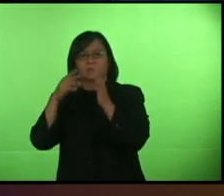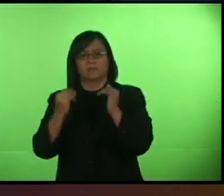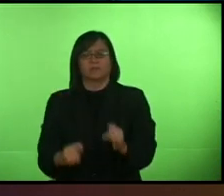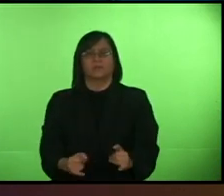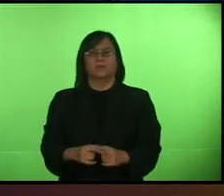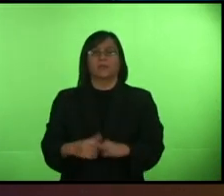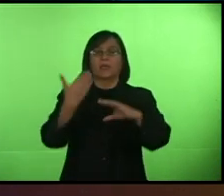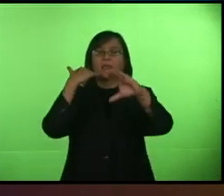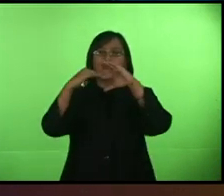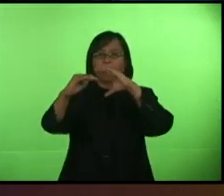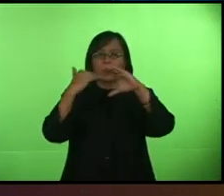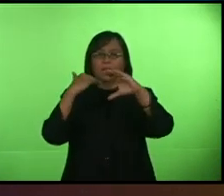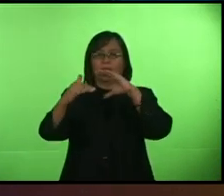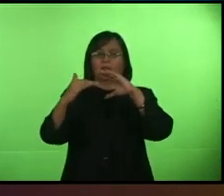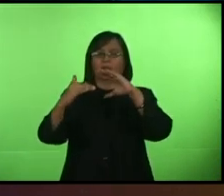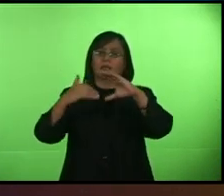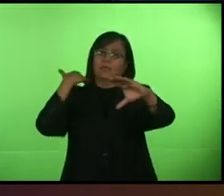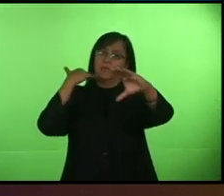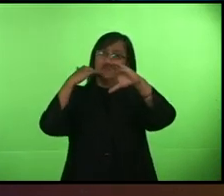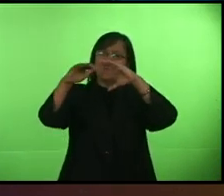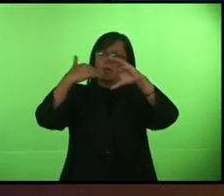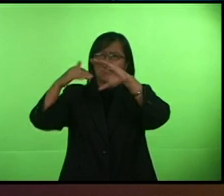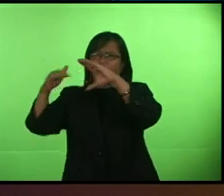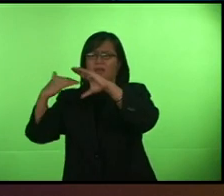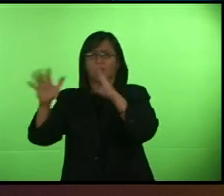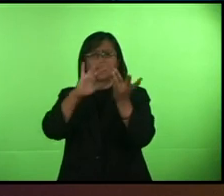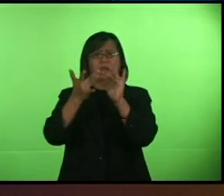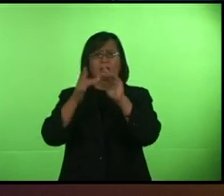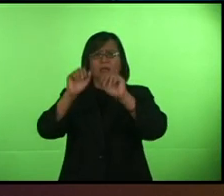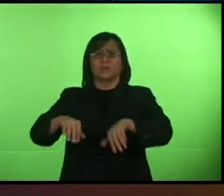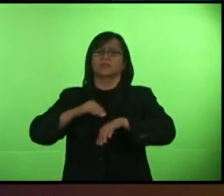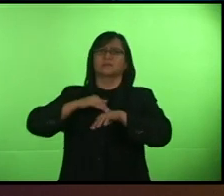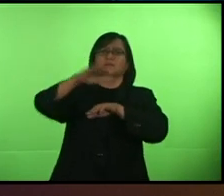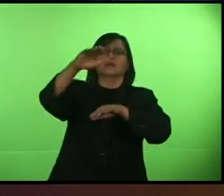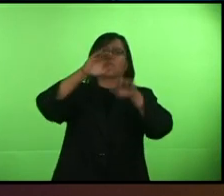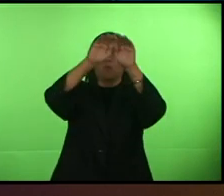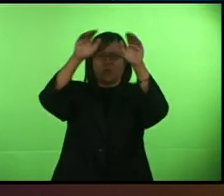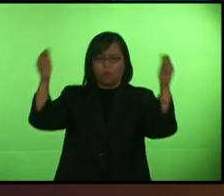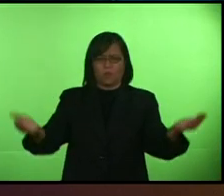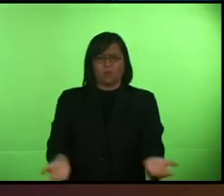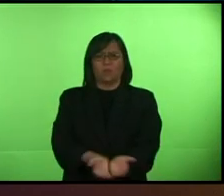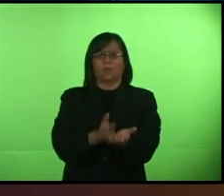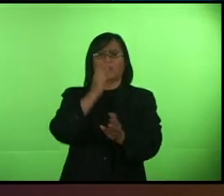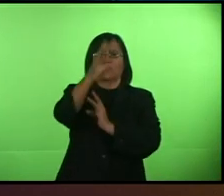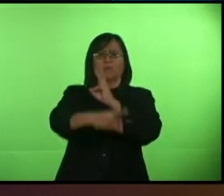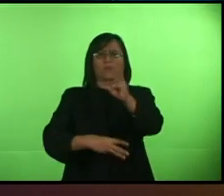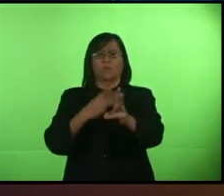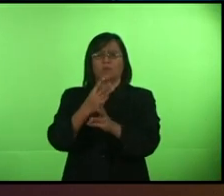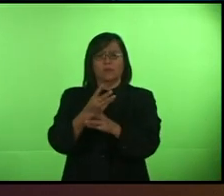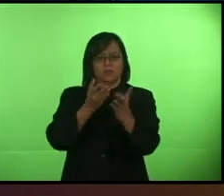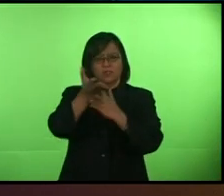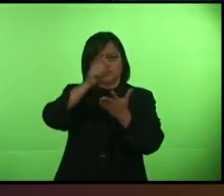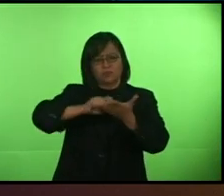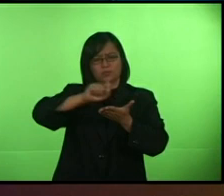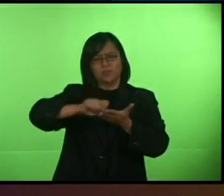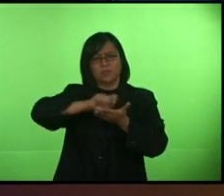individuals. The next one, emails, can be sent to the whole world in a written form. Writing a